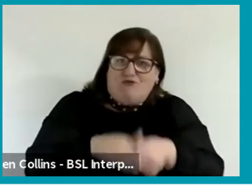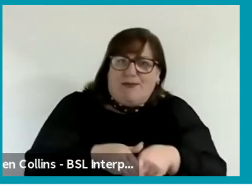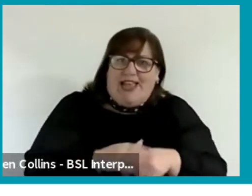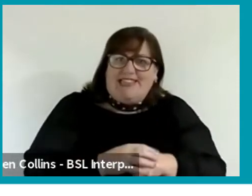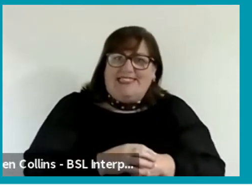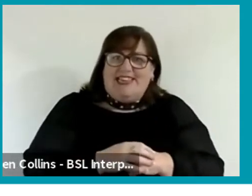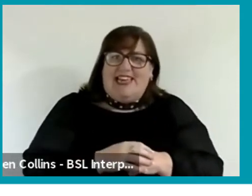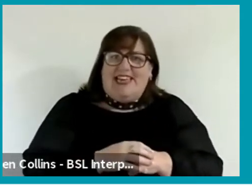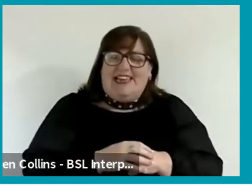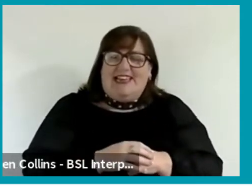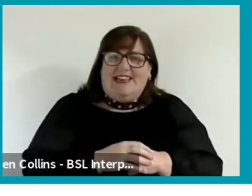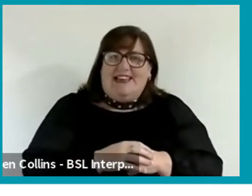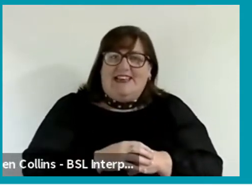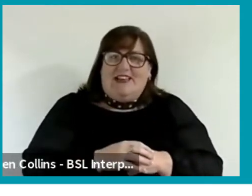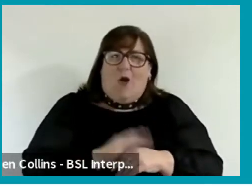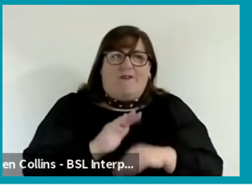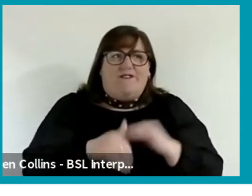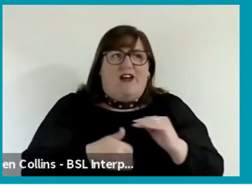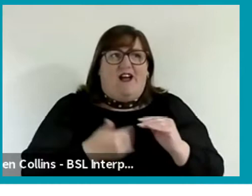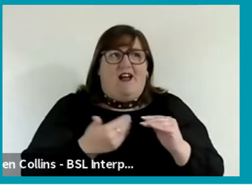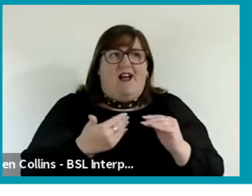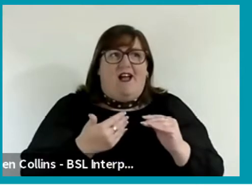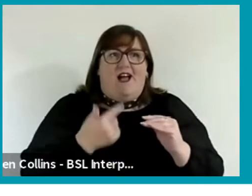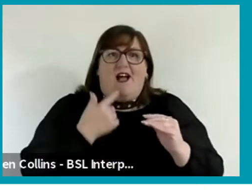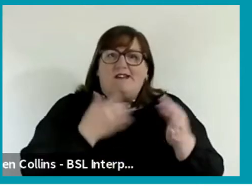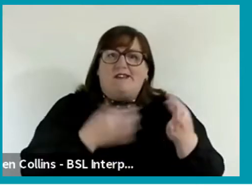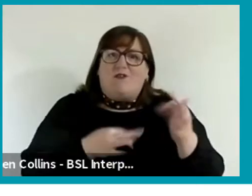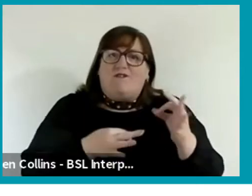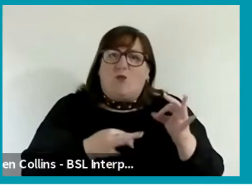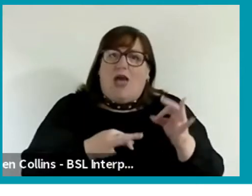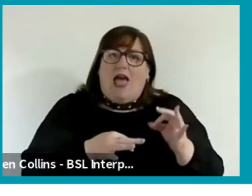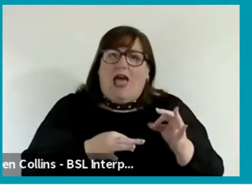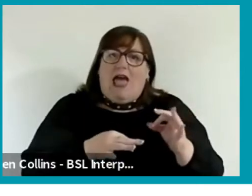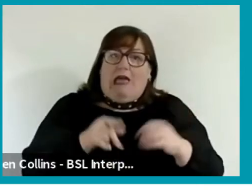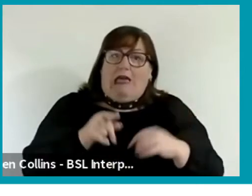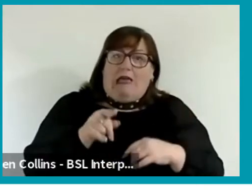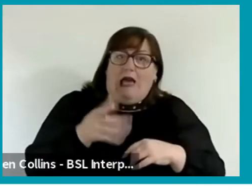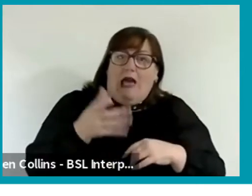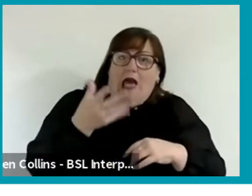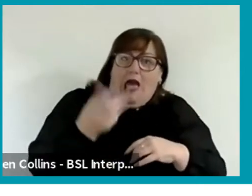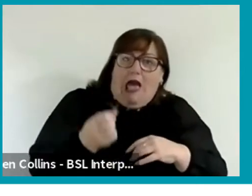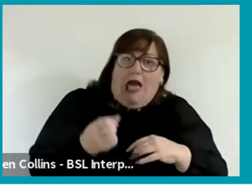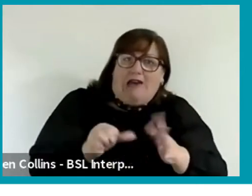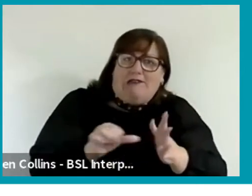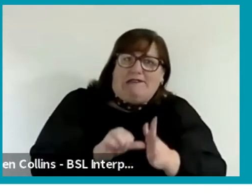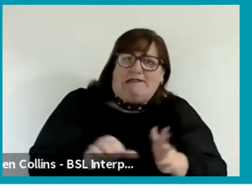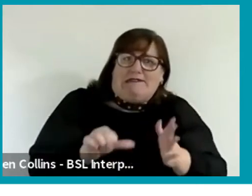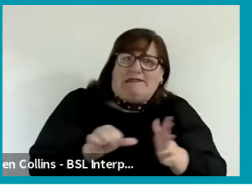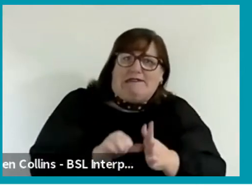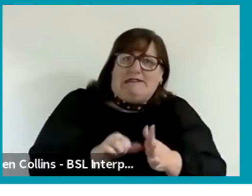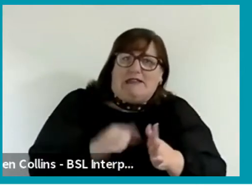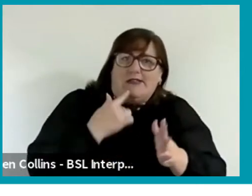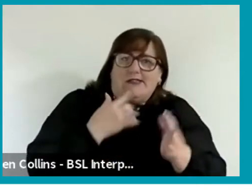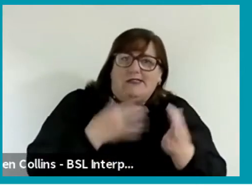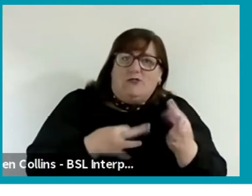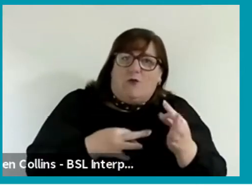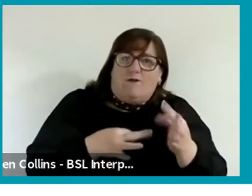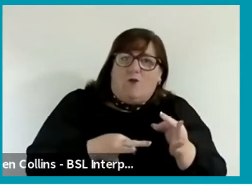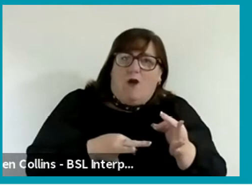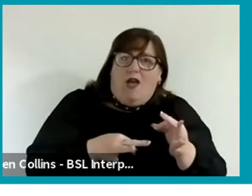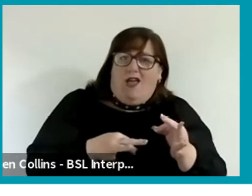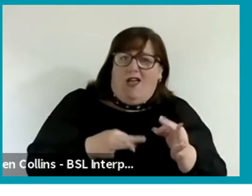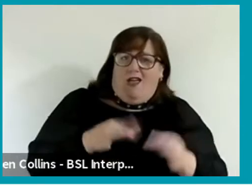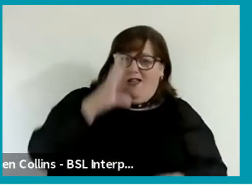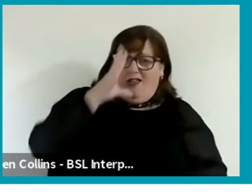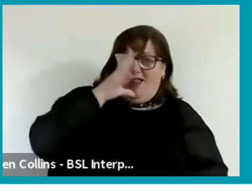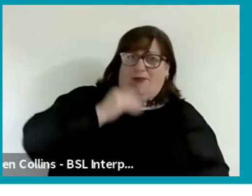If someone has any issues or software issues, which happens, you can always let us know and ask us whether we could use